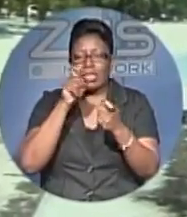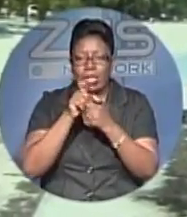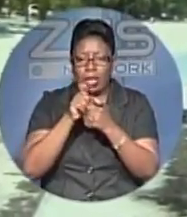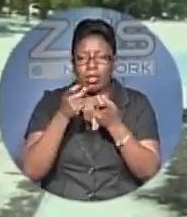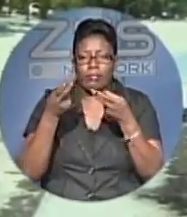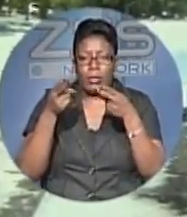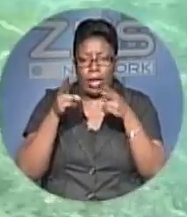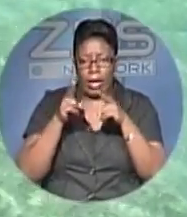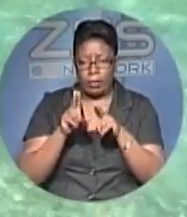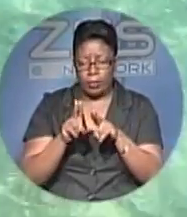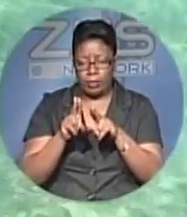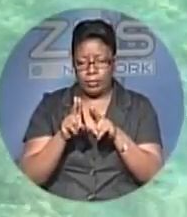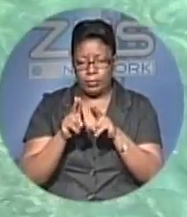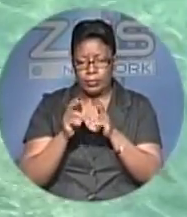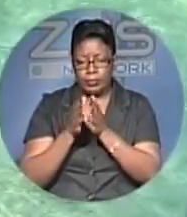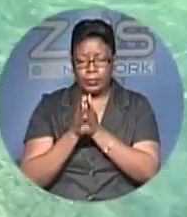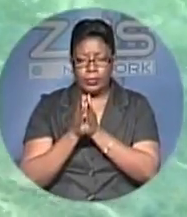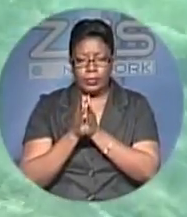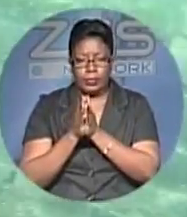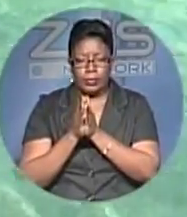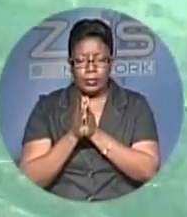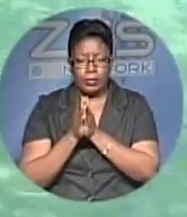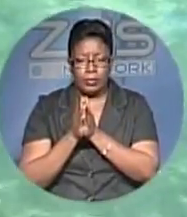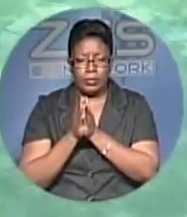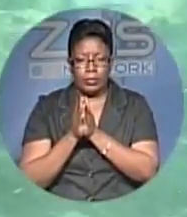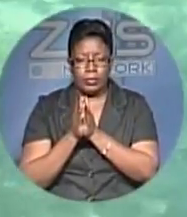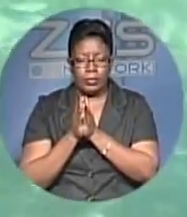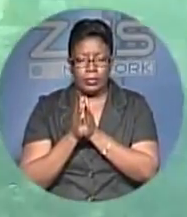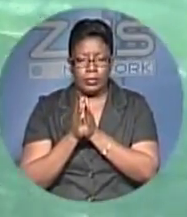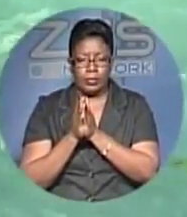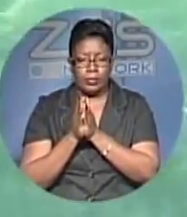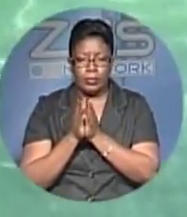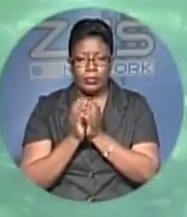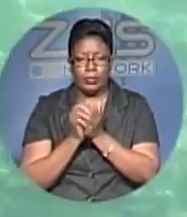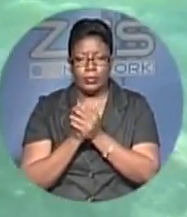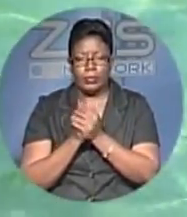fishermen and Bahamians who frequently purchase seafood from the area. LaDon Davis, ZNS News.